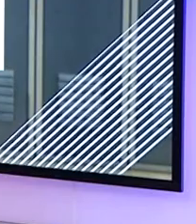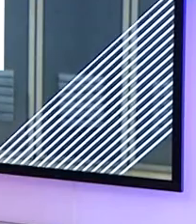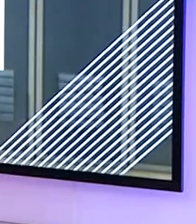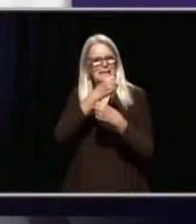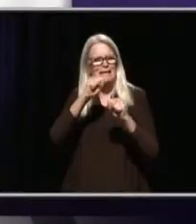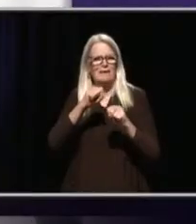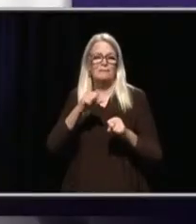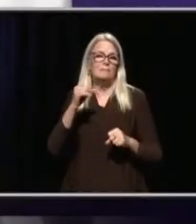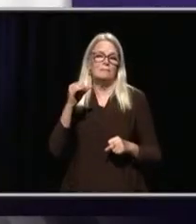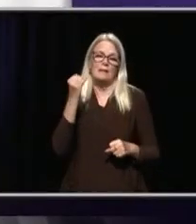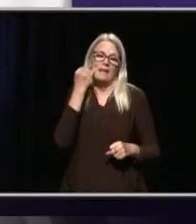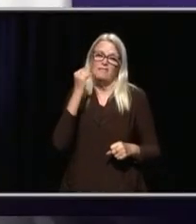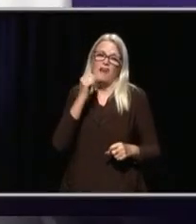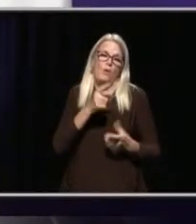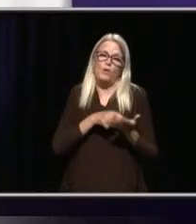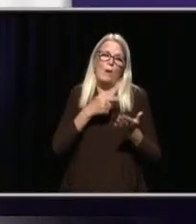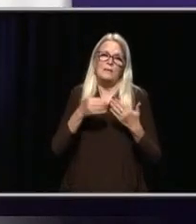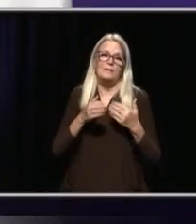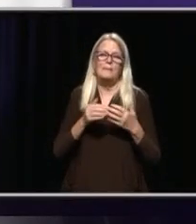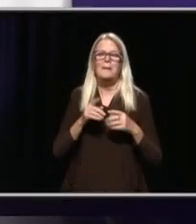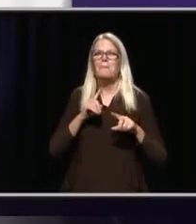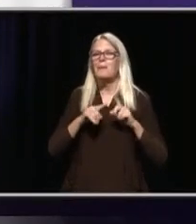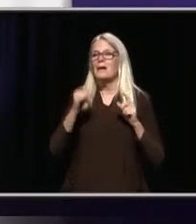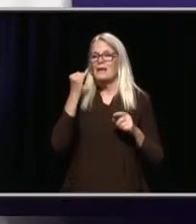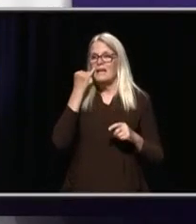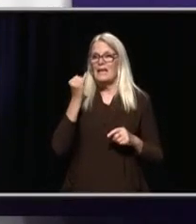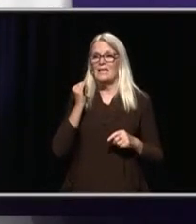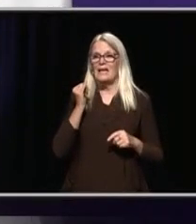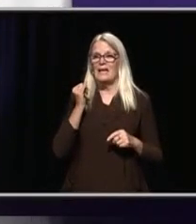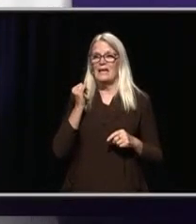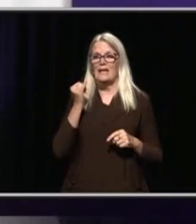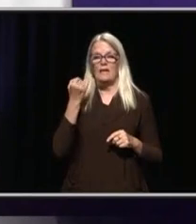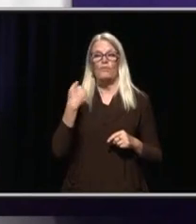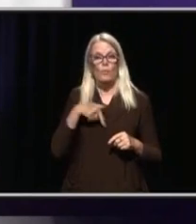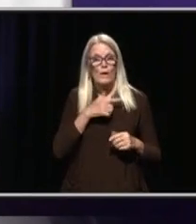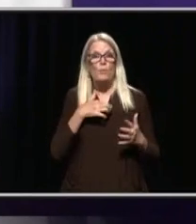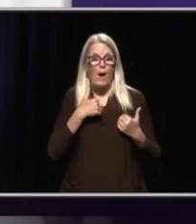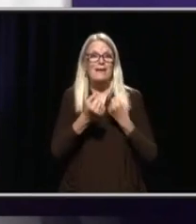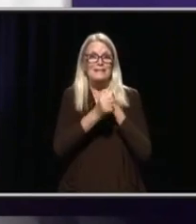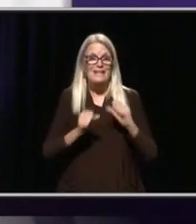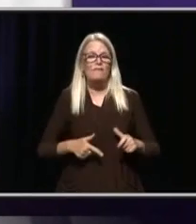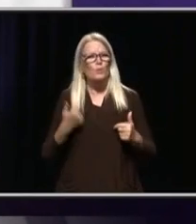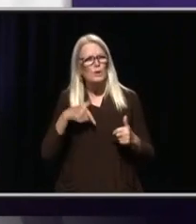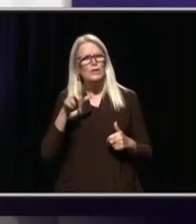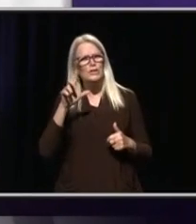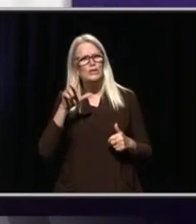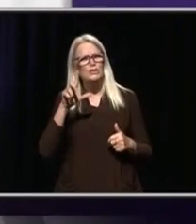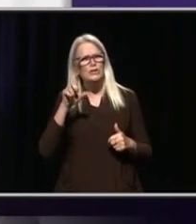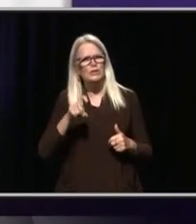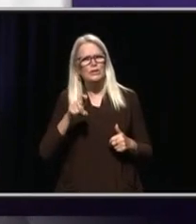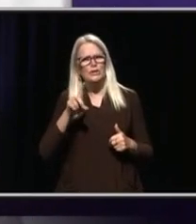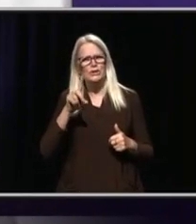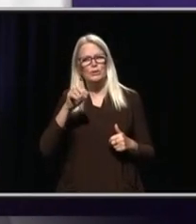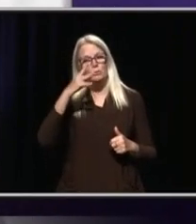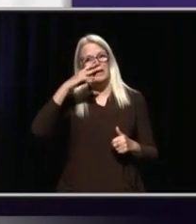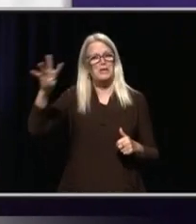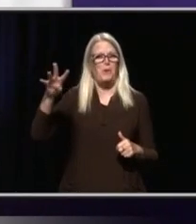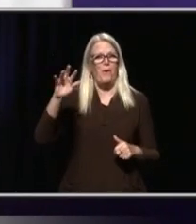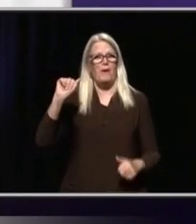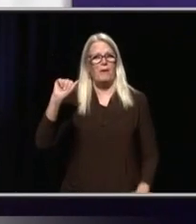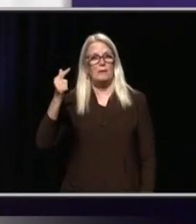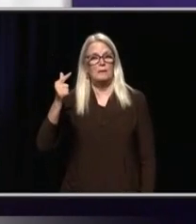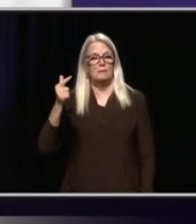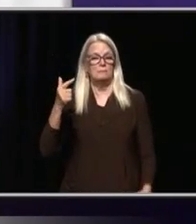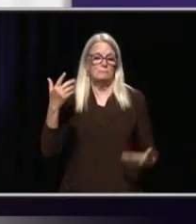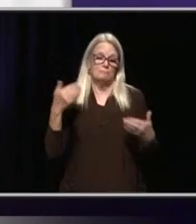that. It's starting to feel like if our interest is in saving lives, we should do our best to ignore our attorney general.